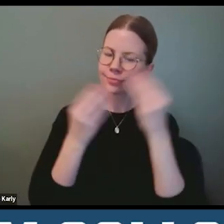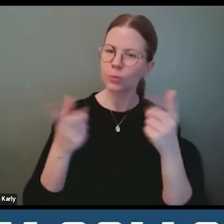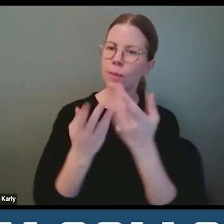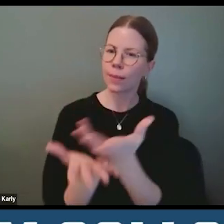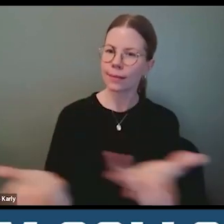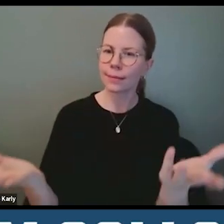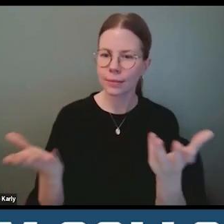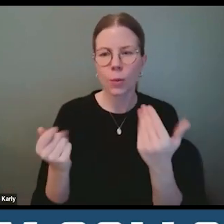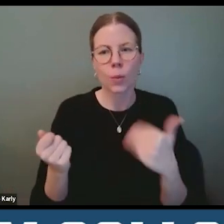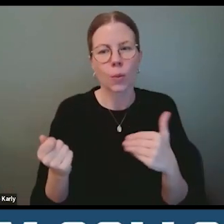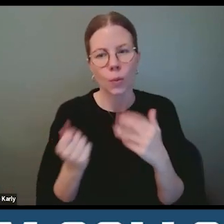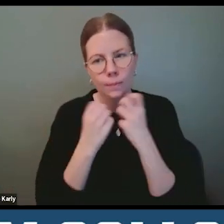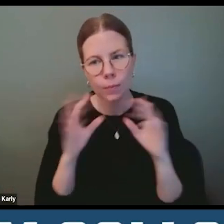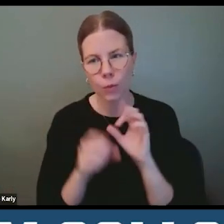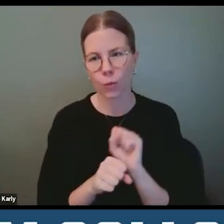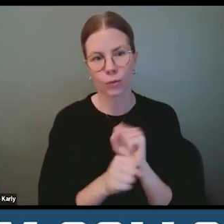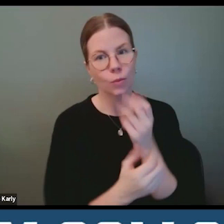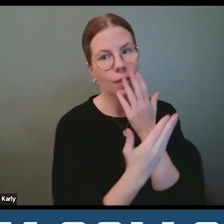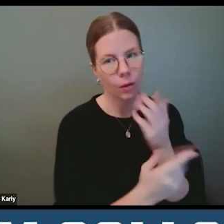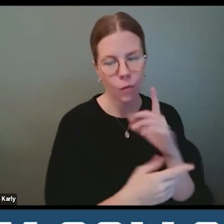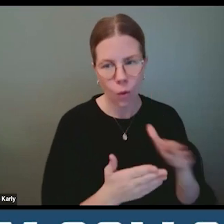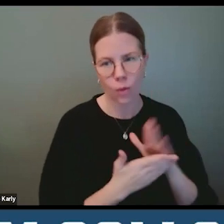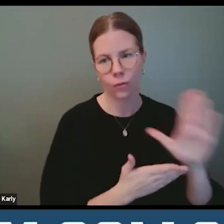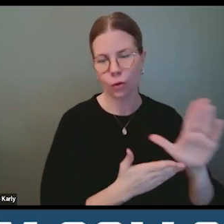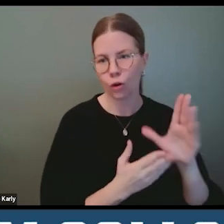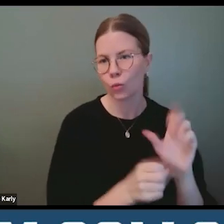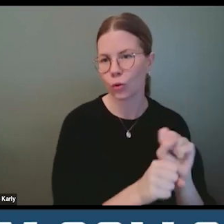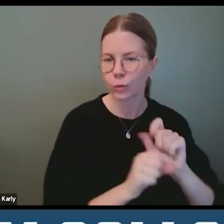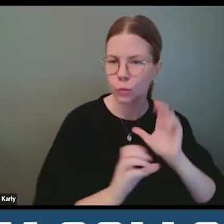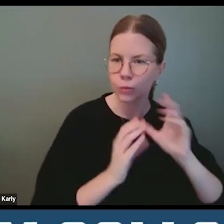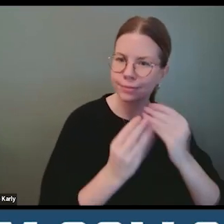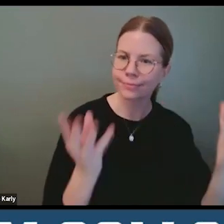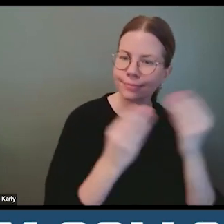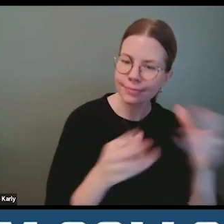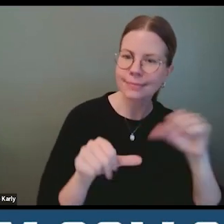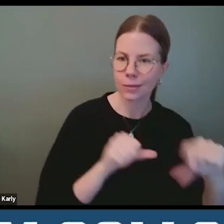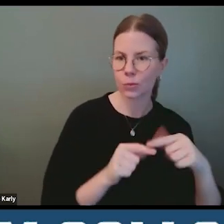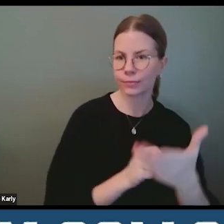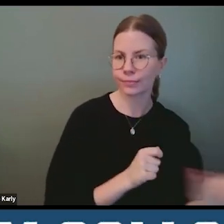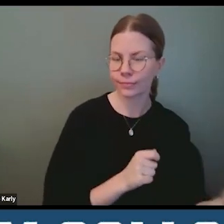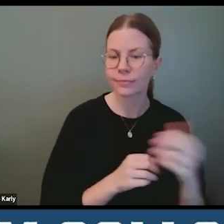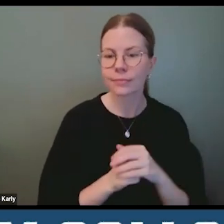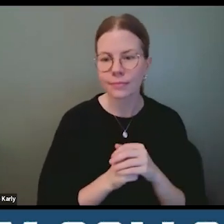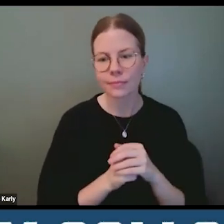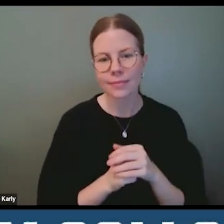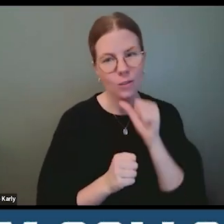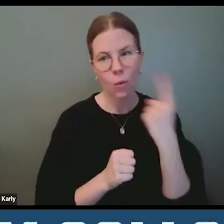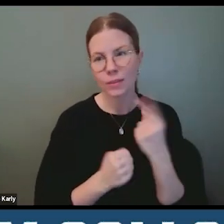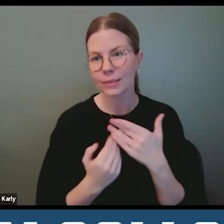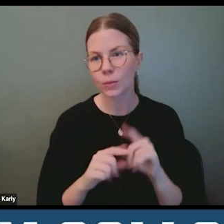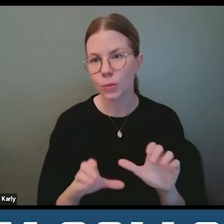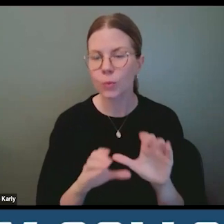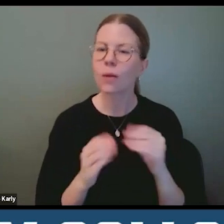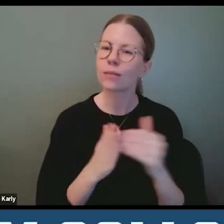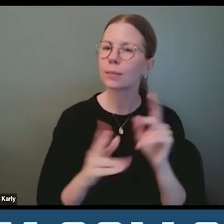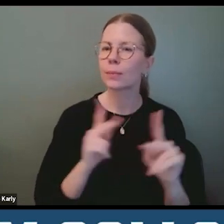you for doing that work. It's not easy, and it's an aspect of science that I think often goes underappreciated or